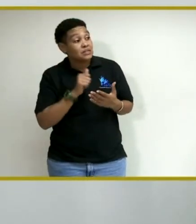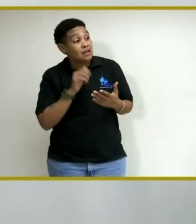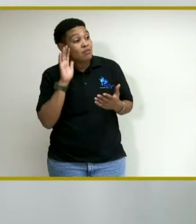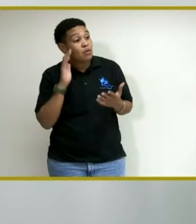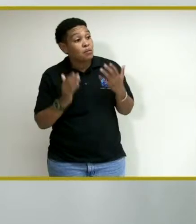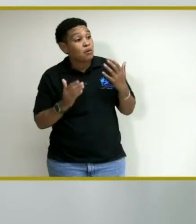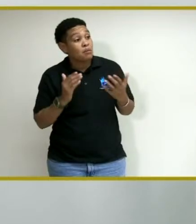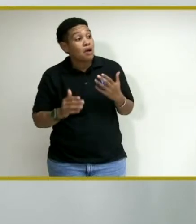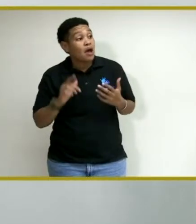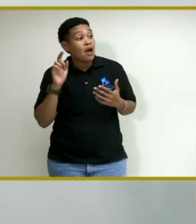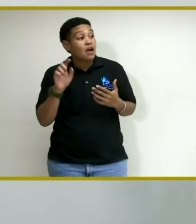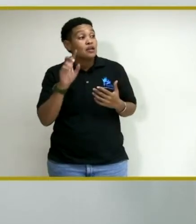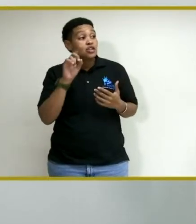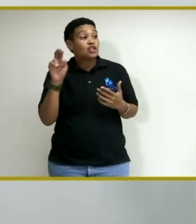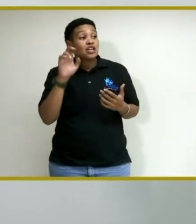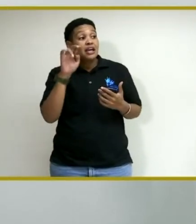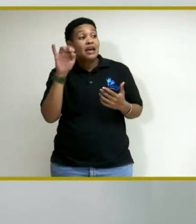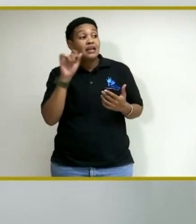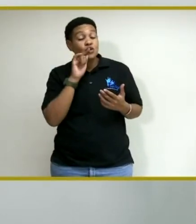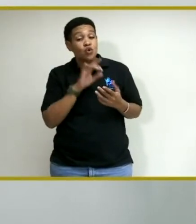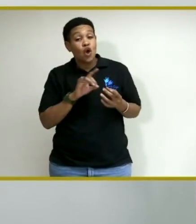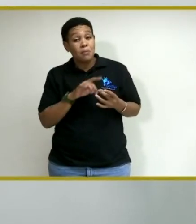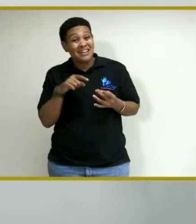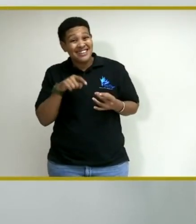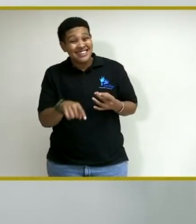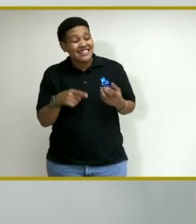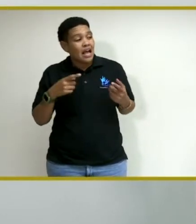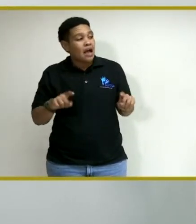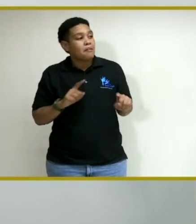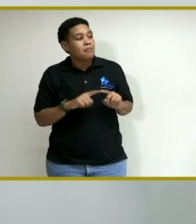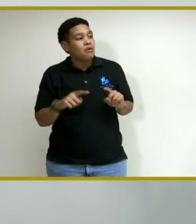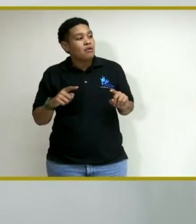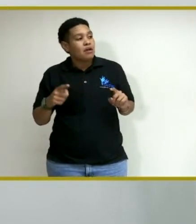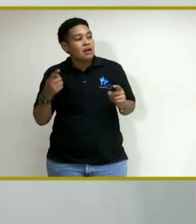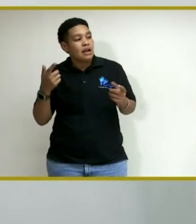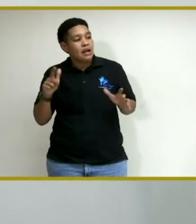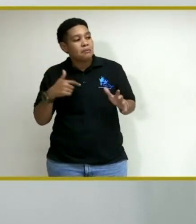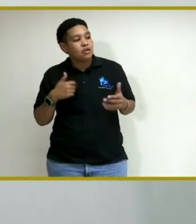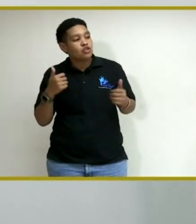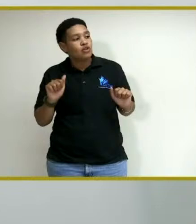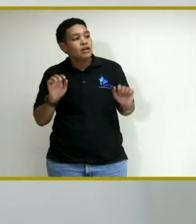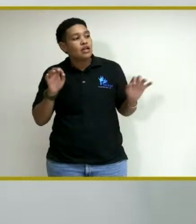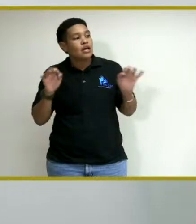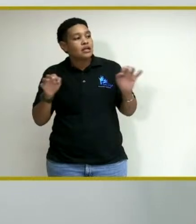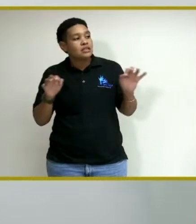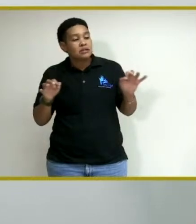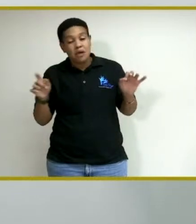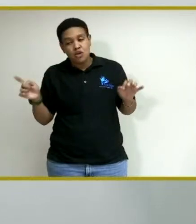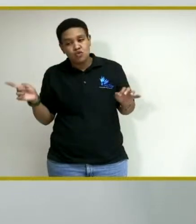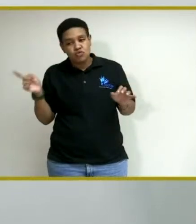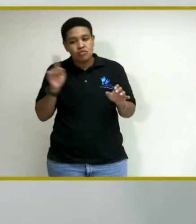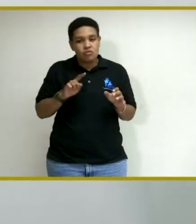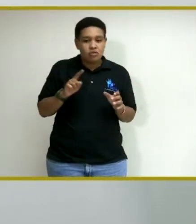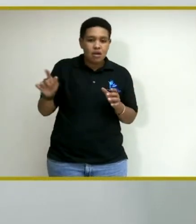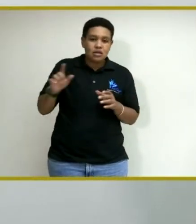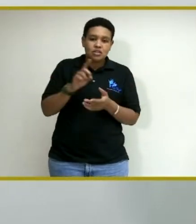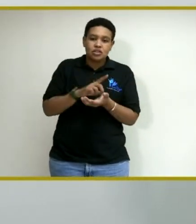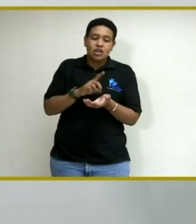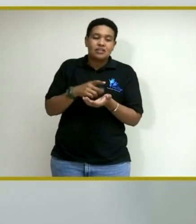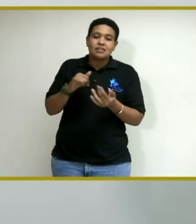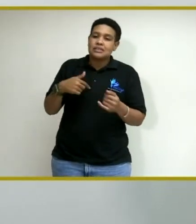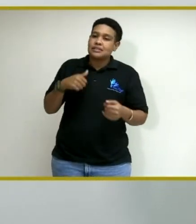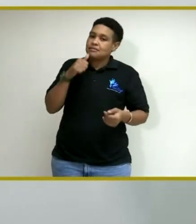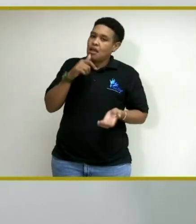ask Dr. Ennis to comment on this, but let me try to explain it, and then you come in as the clinician, since I'm